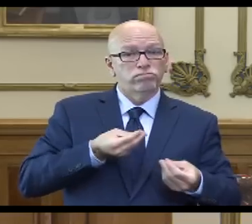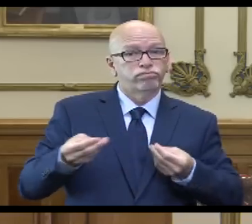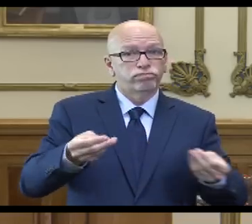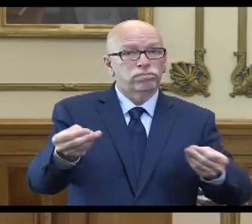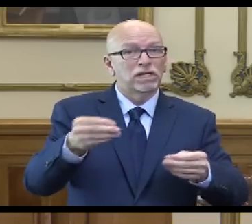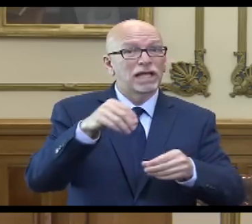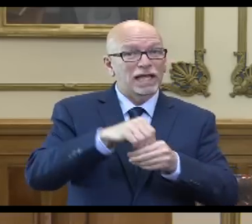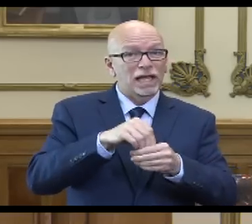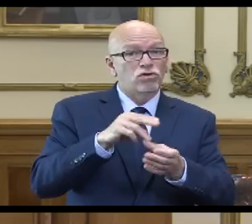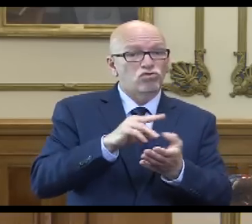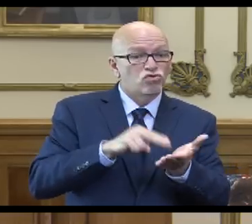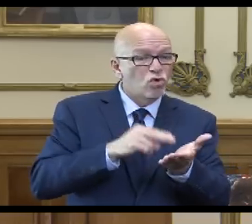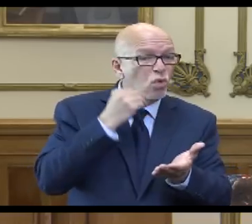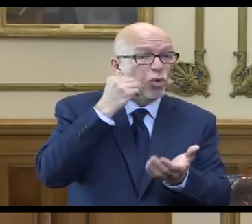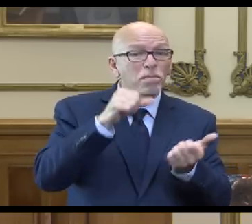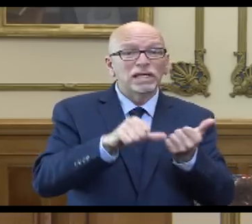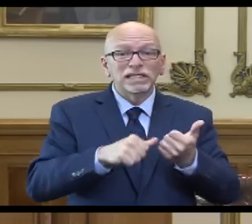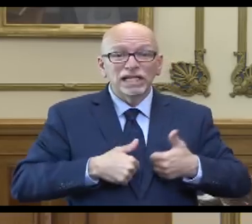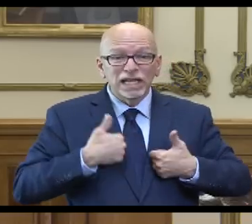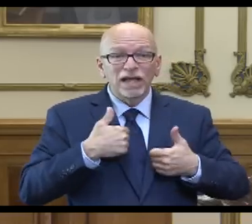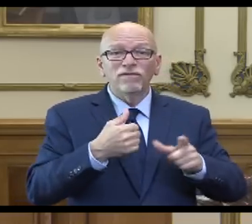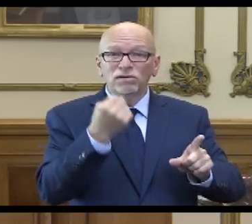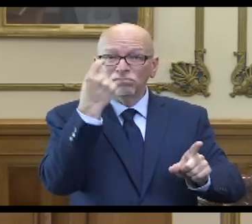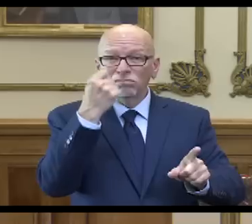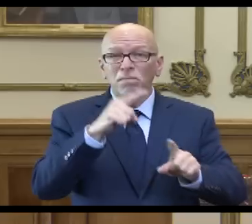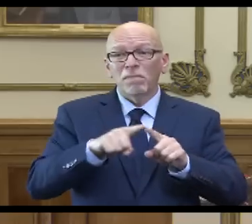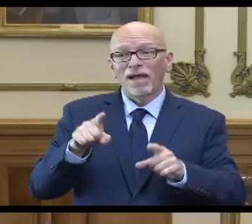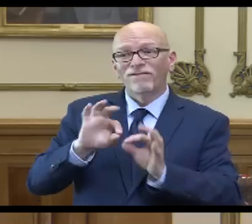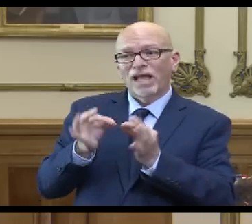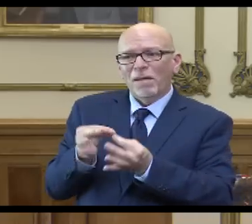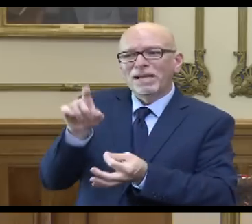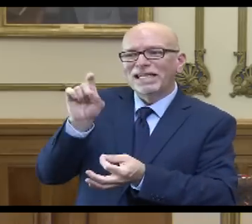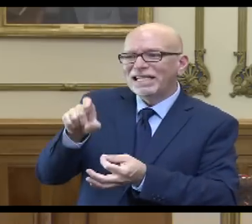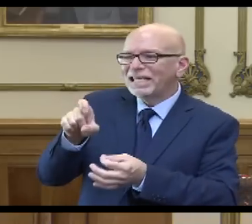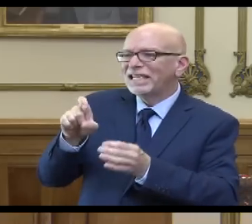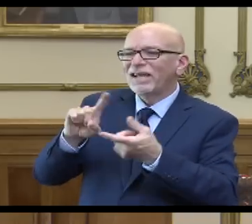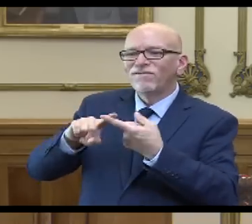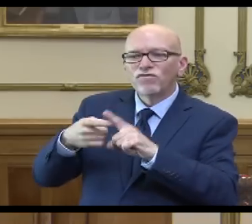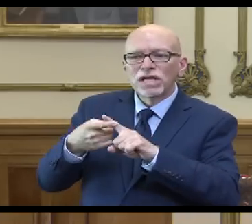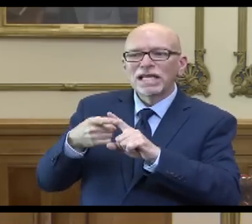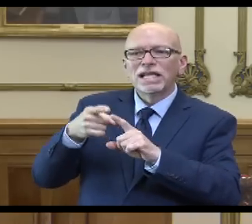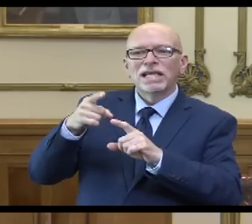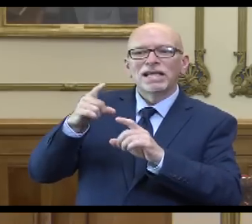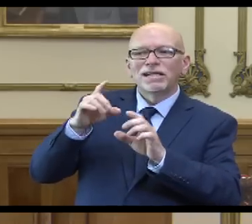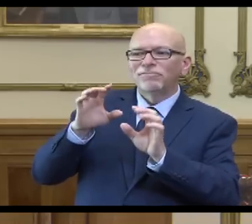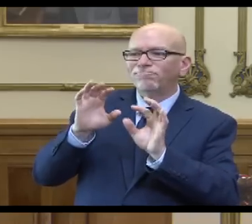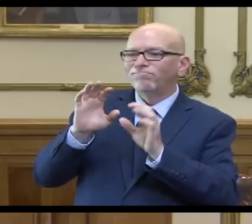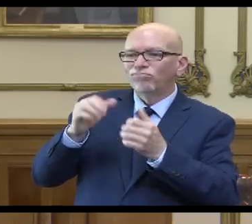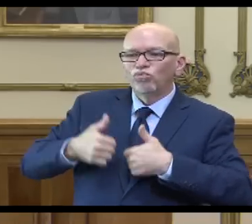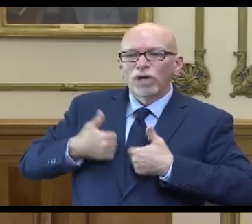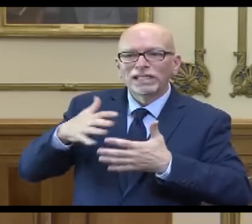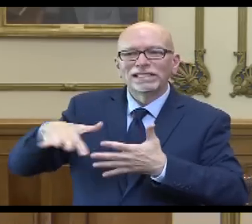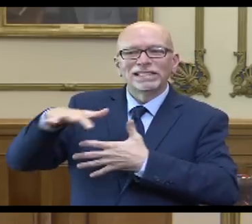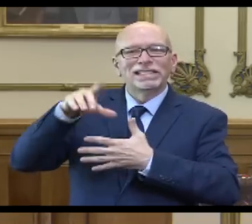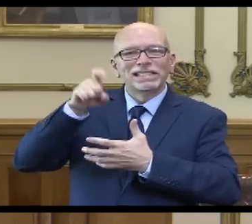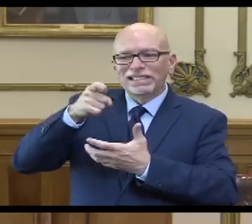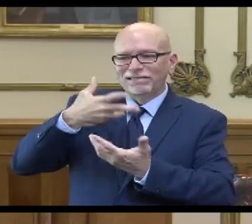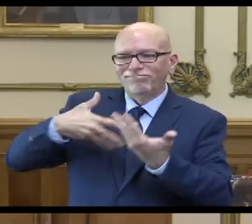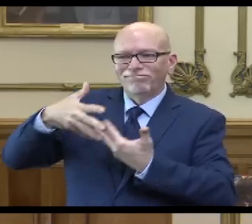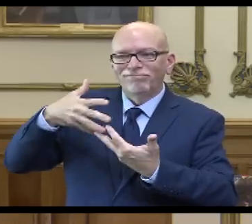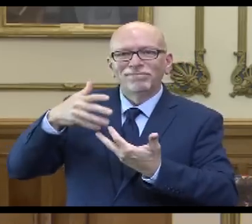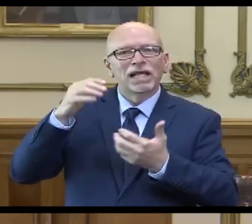care facilities and the need for family, partners, close friends, and those interactions can